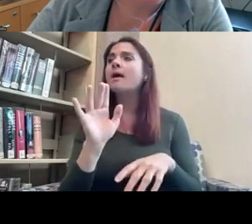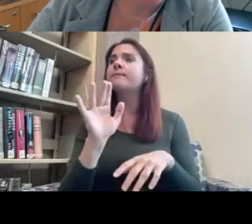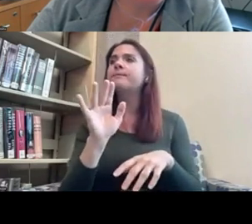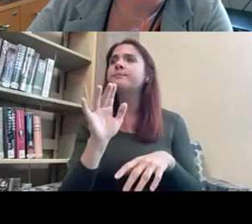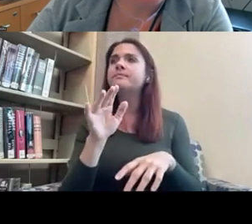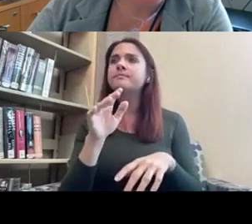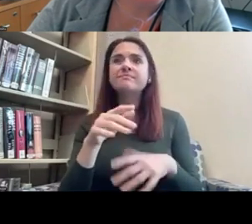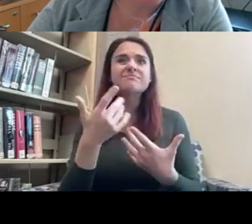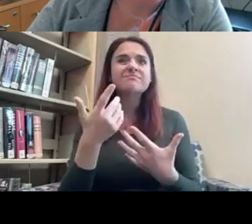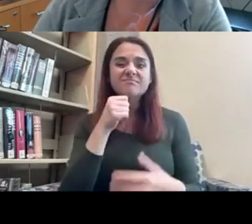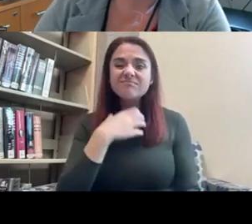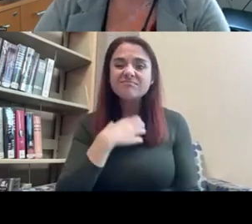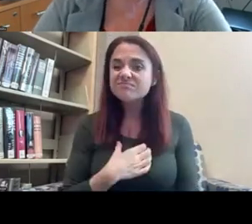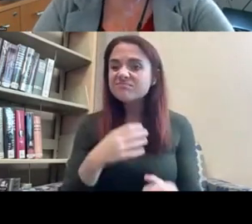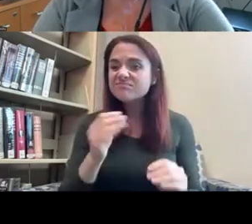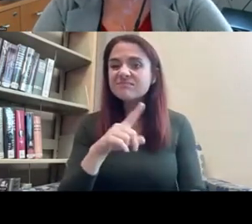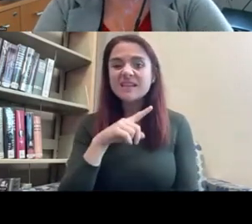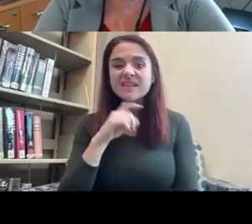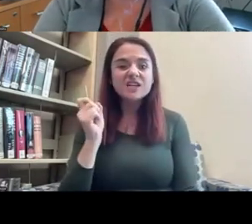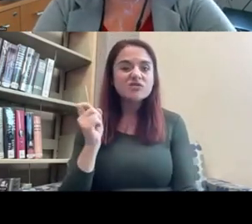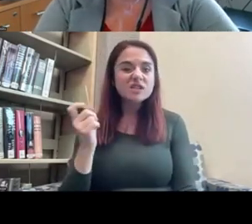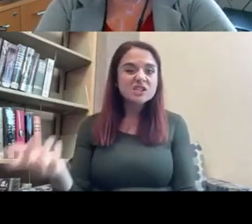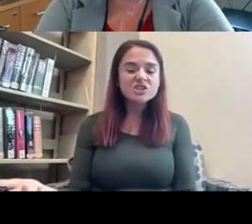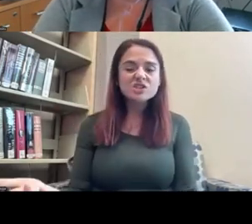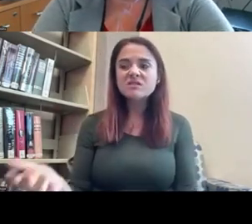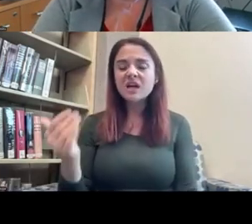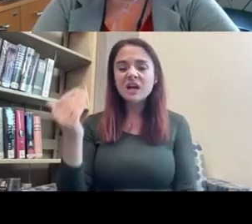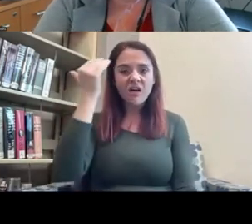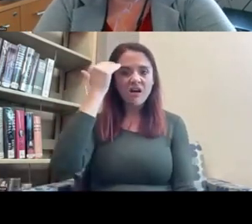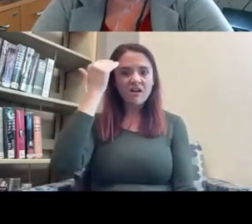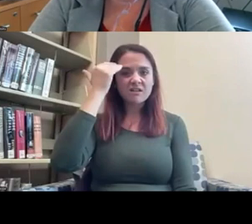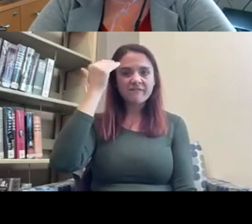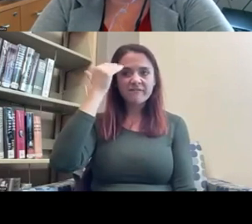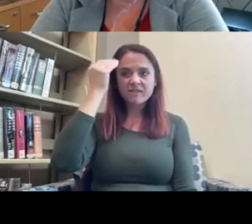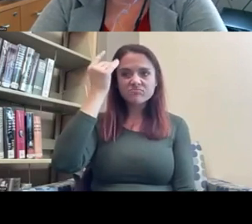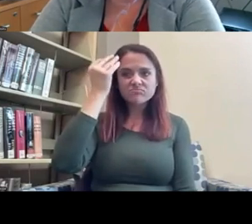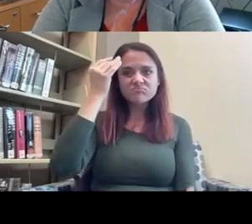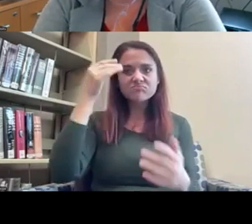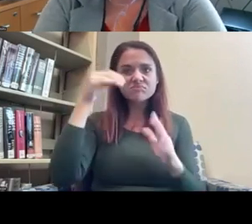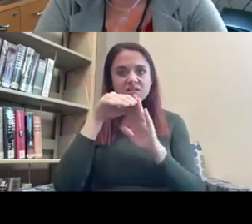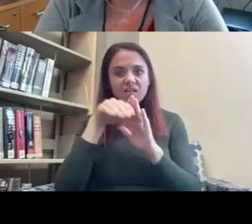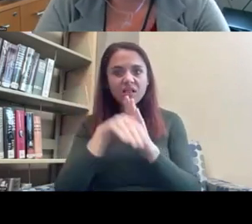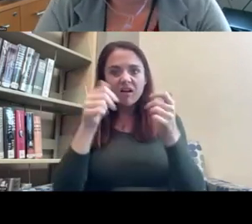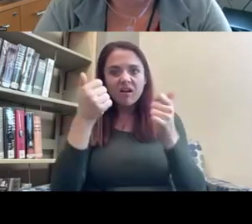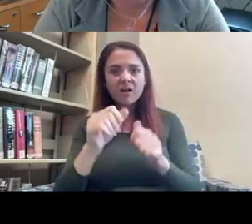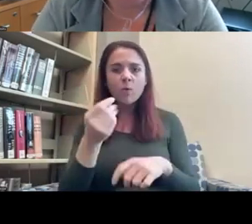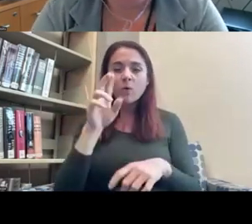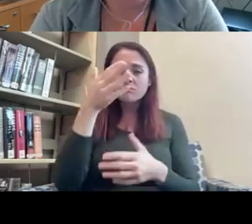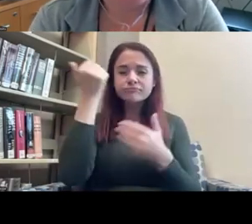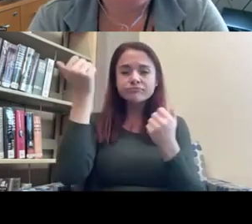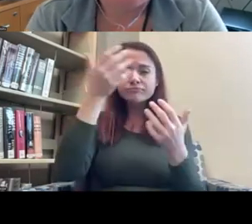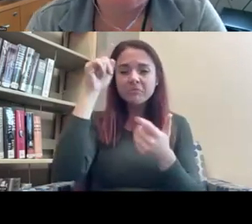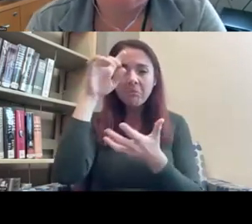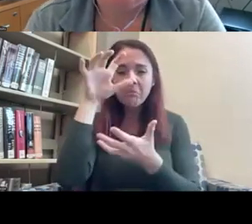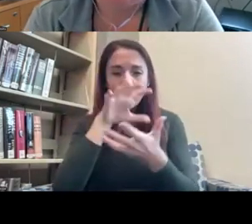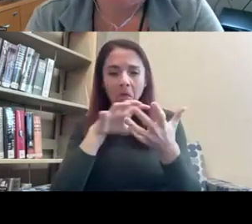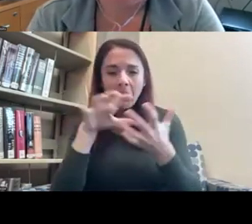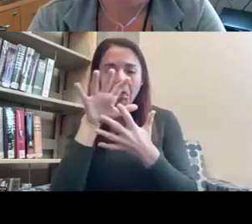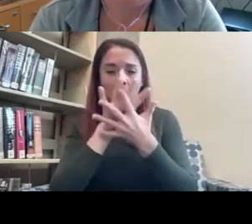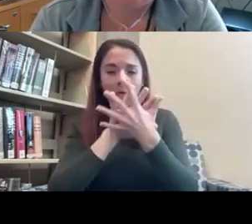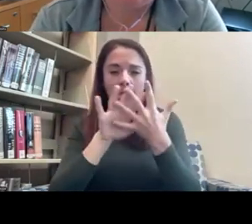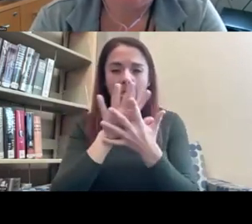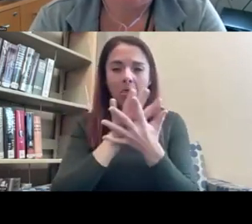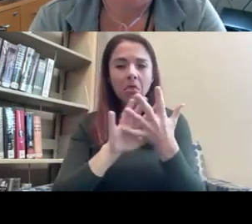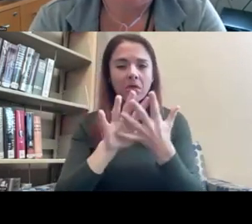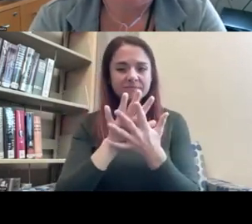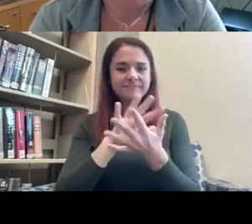of appetite, dehydration, cognitive decline, or confusion. And